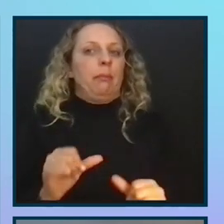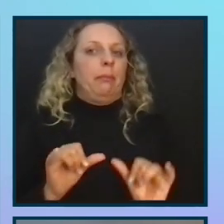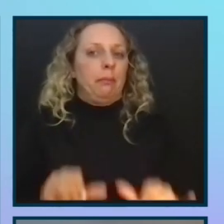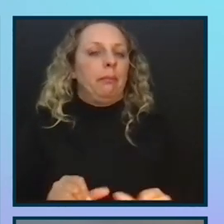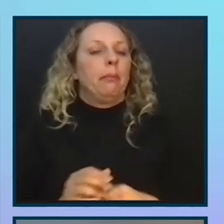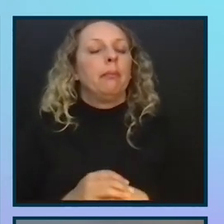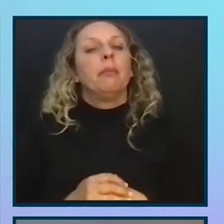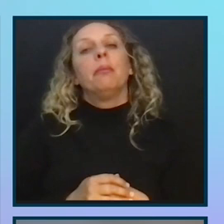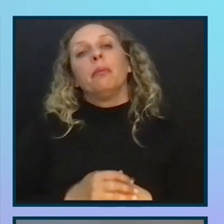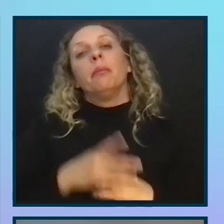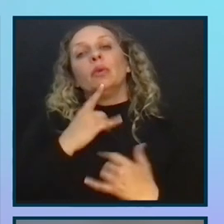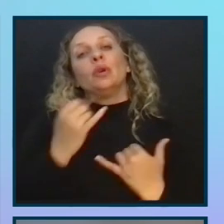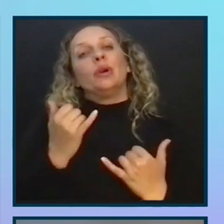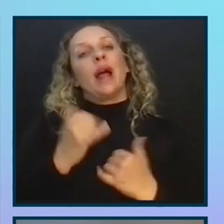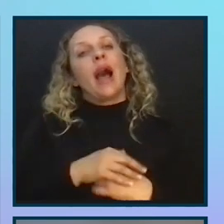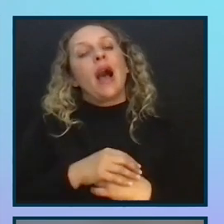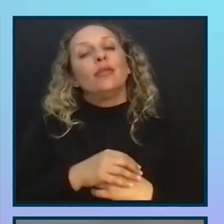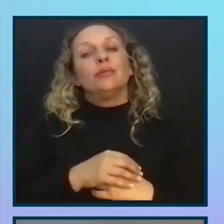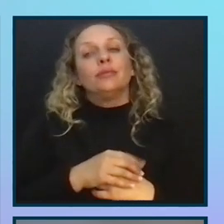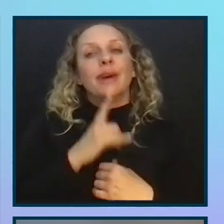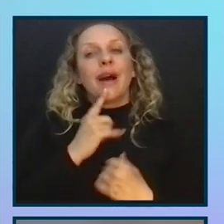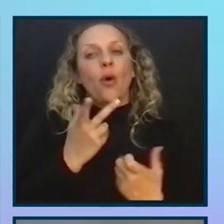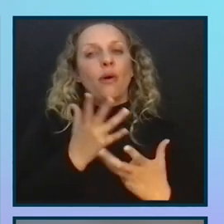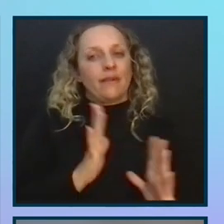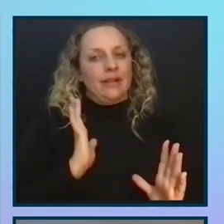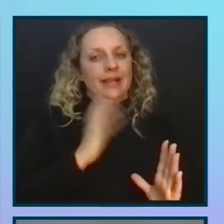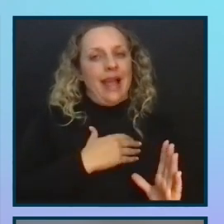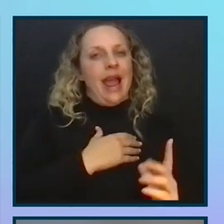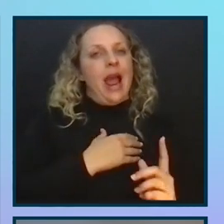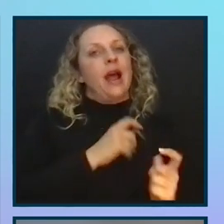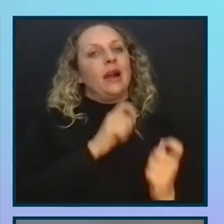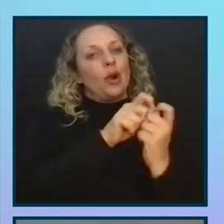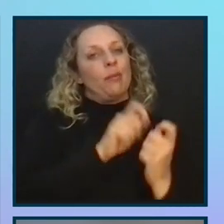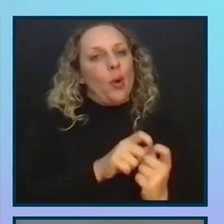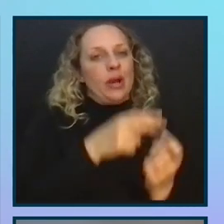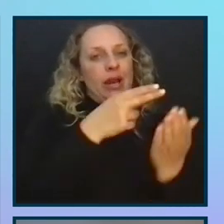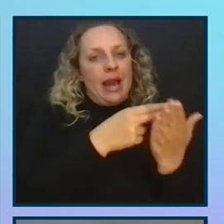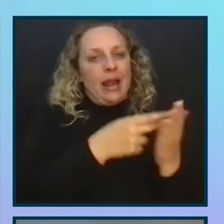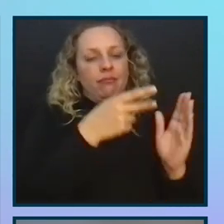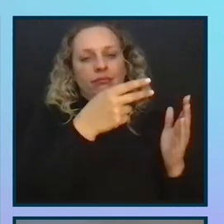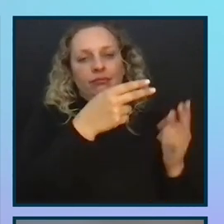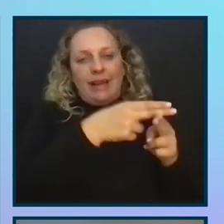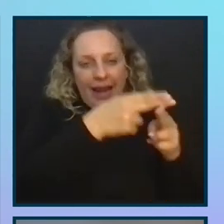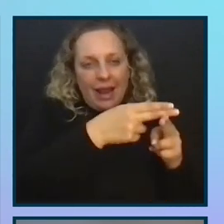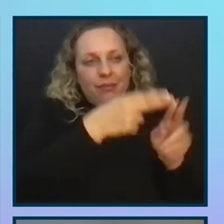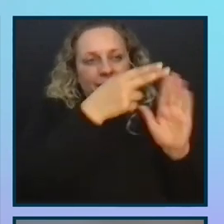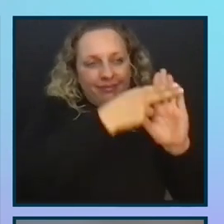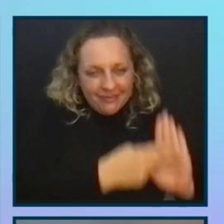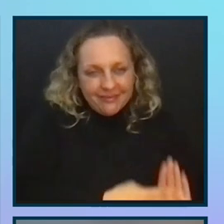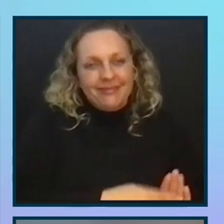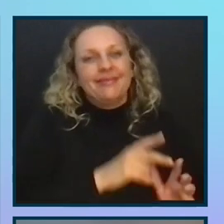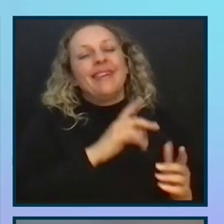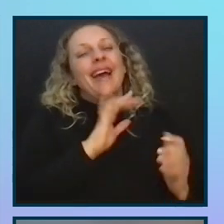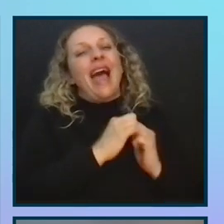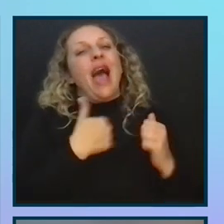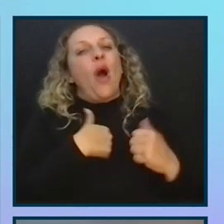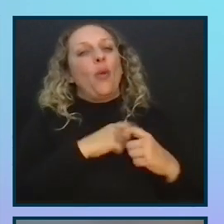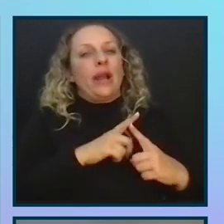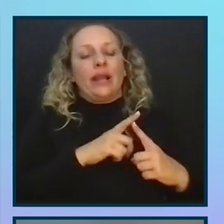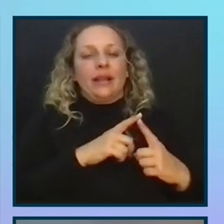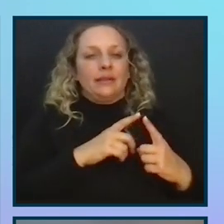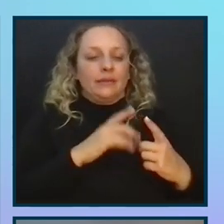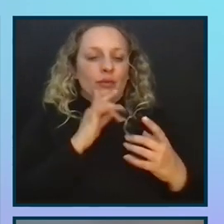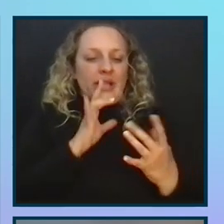So with that, I will start to wrap up our component naming conversation and ways to keep things from getting too